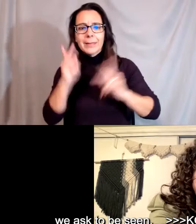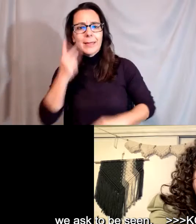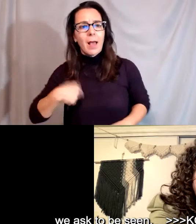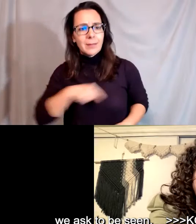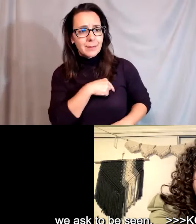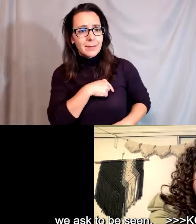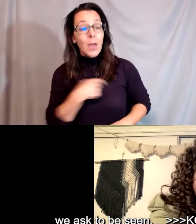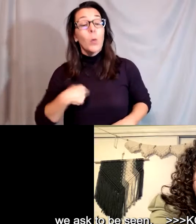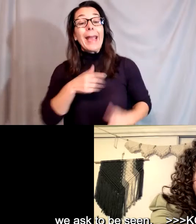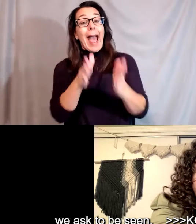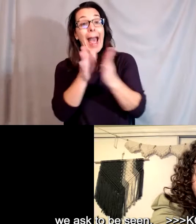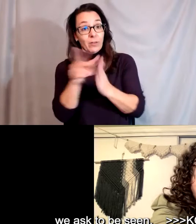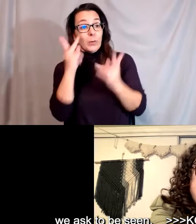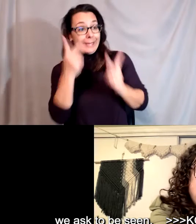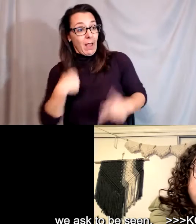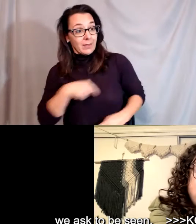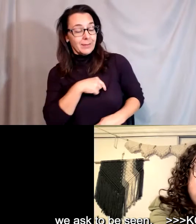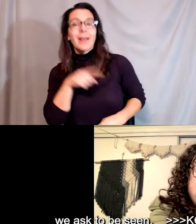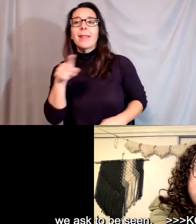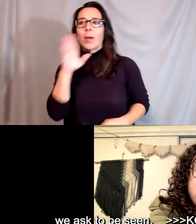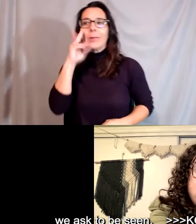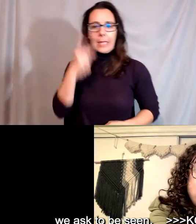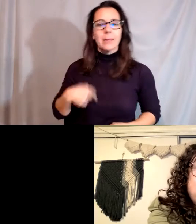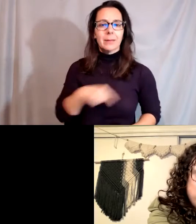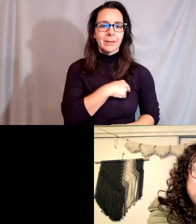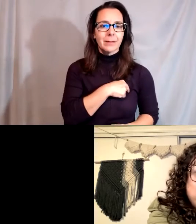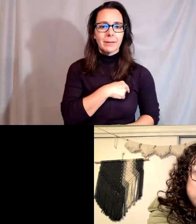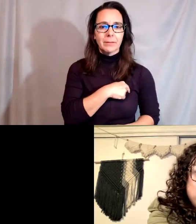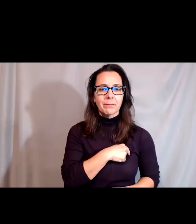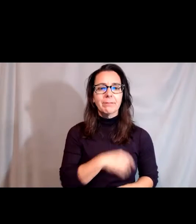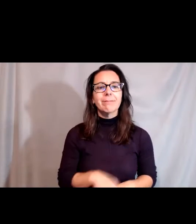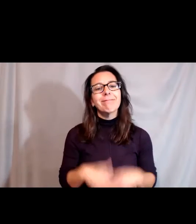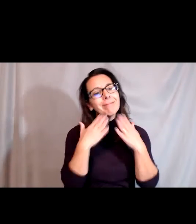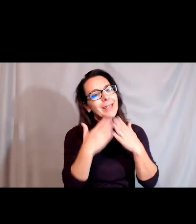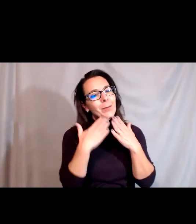seen. Yeah, absolutely, absolutely. Thank you for being here.